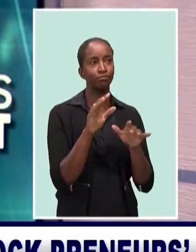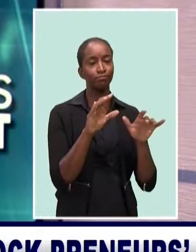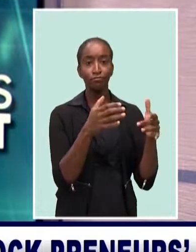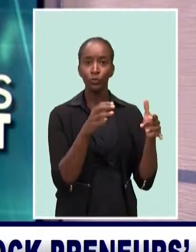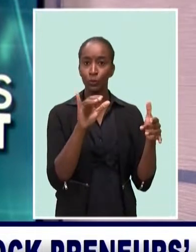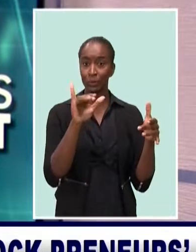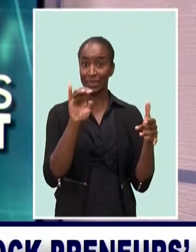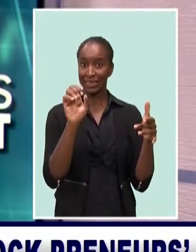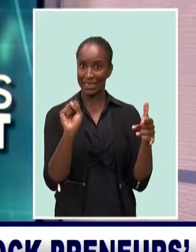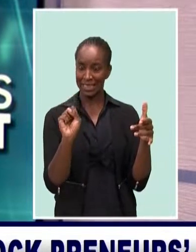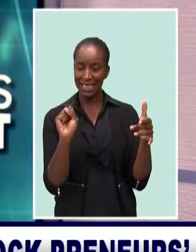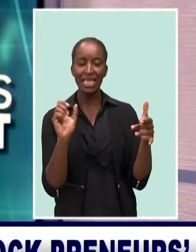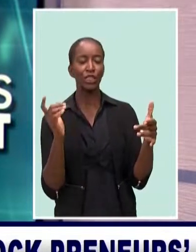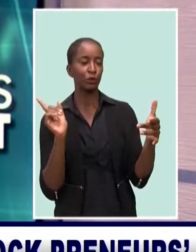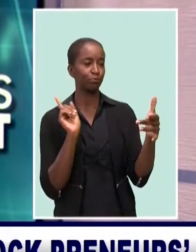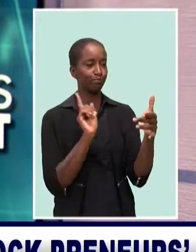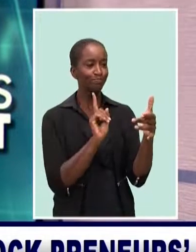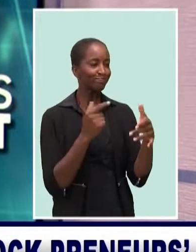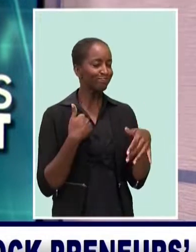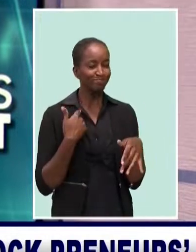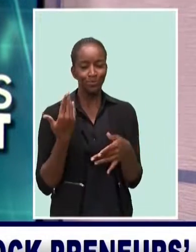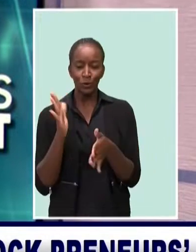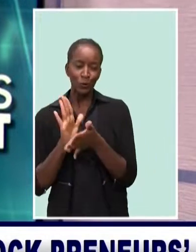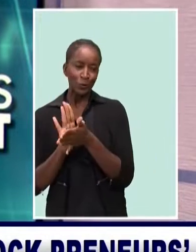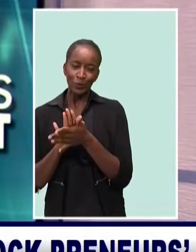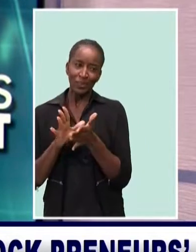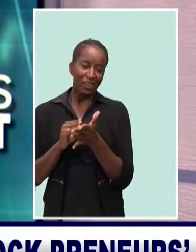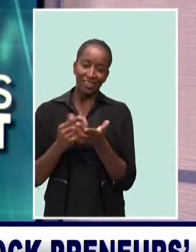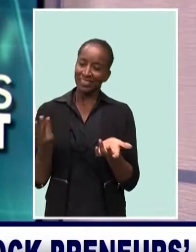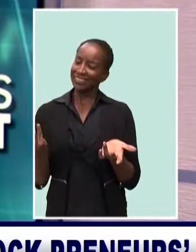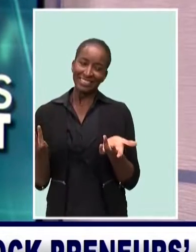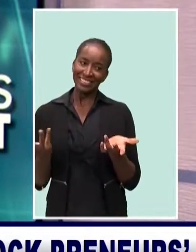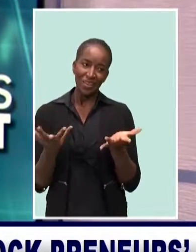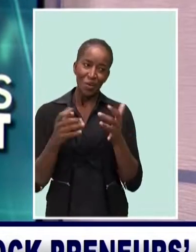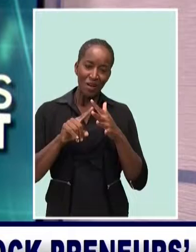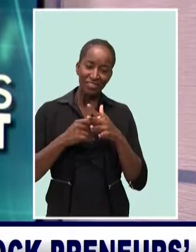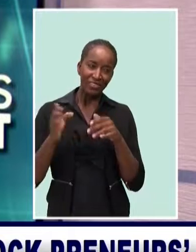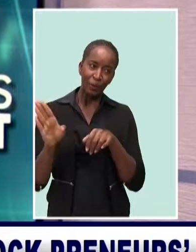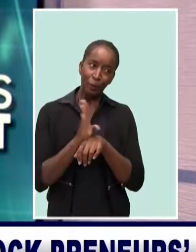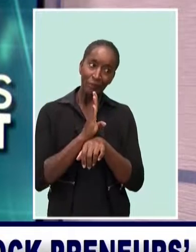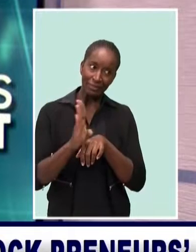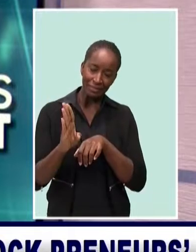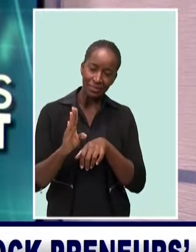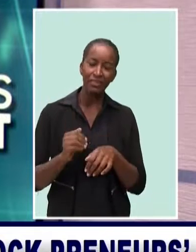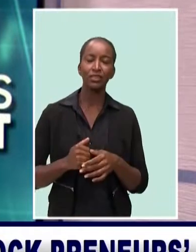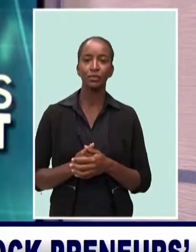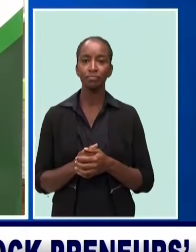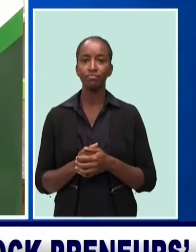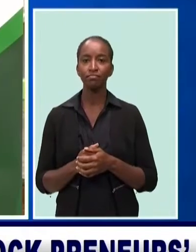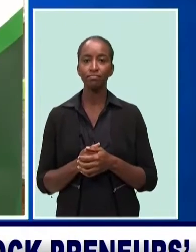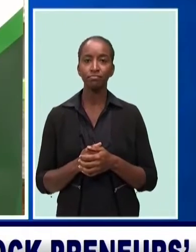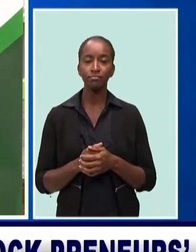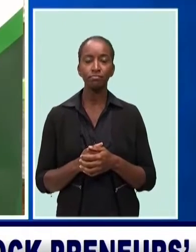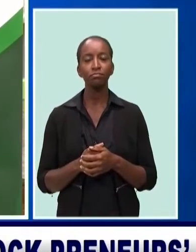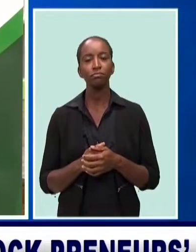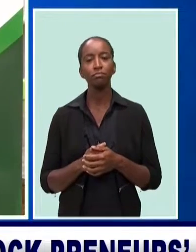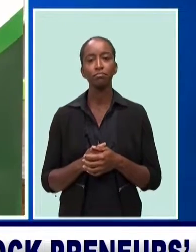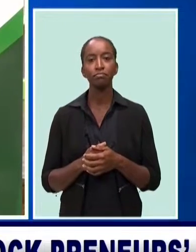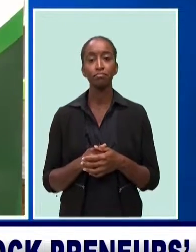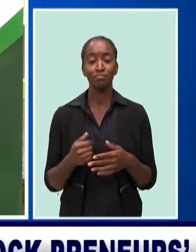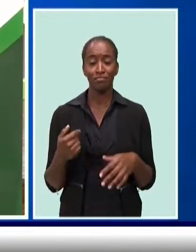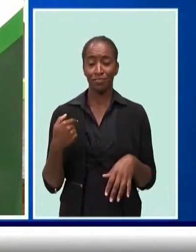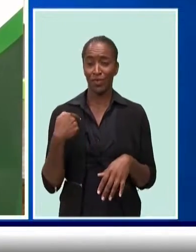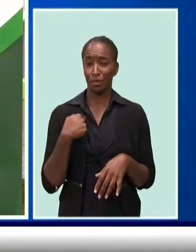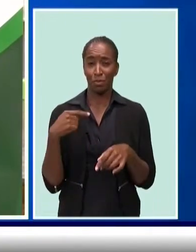He encouraged budding entrepreneurs as they face obstacles to keep pressing on. I've learned more from my failures than